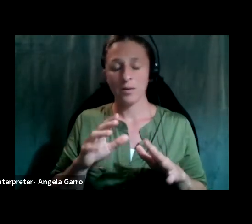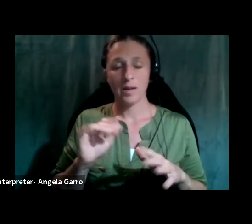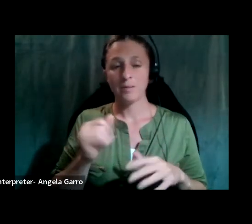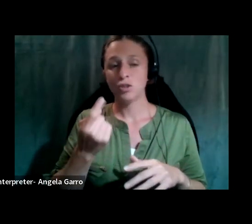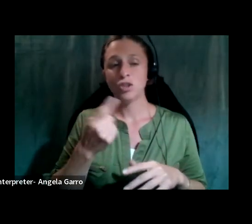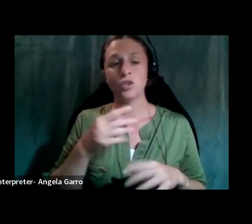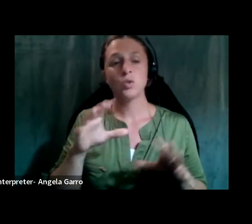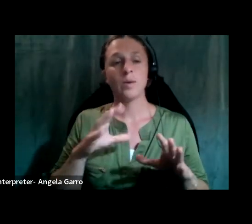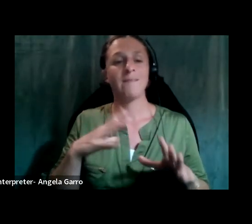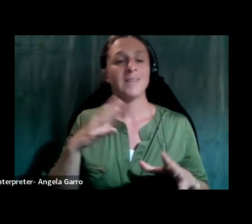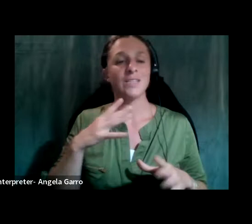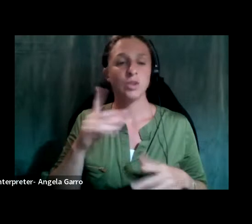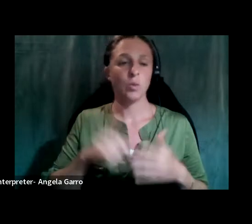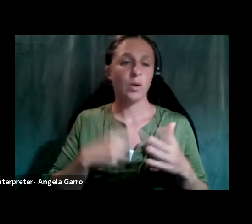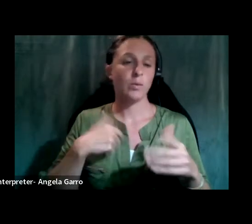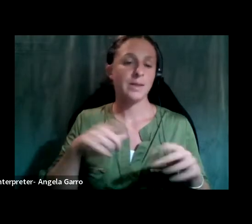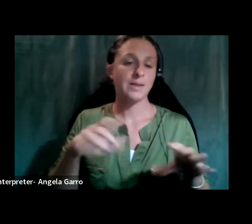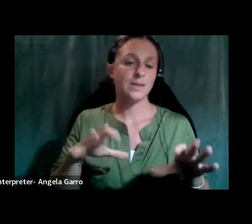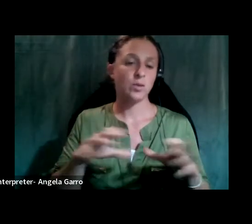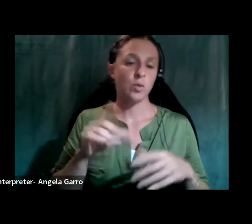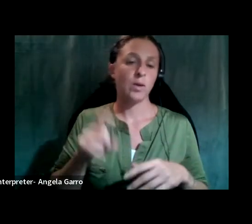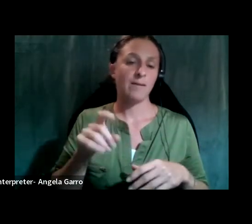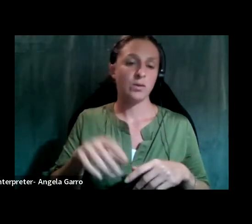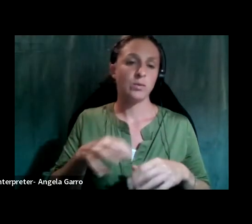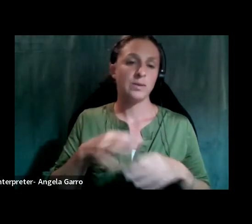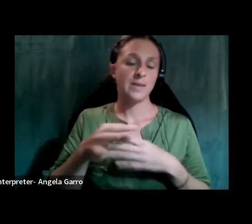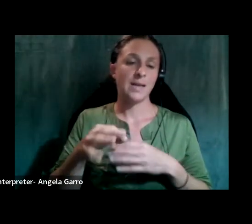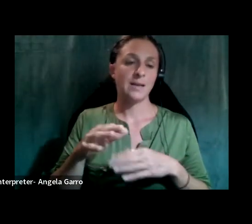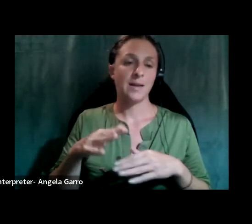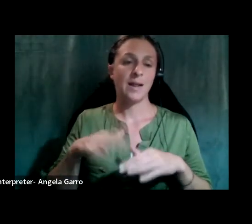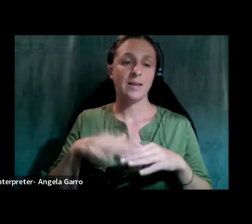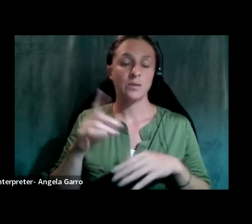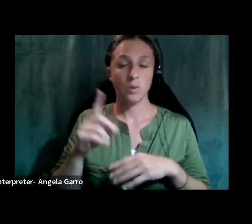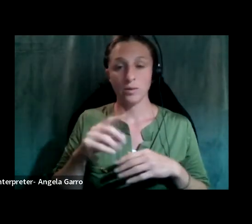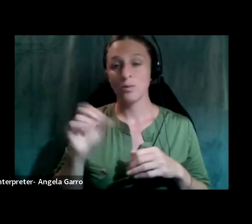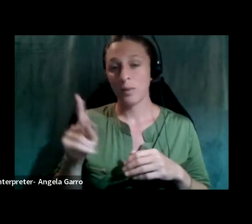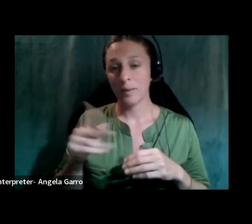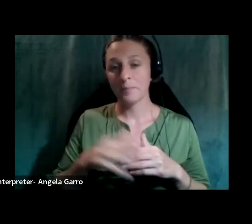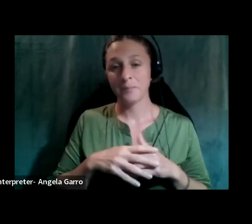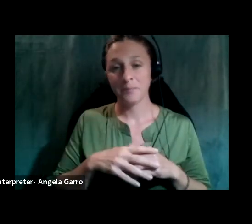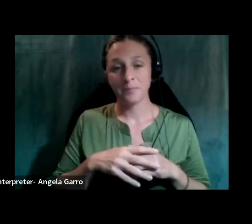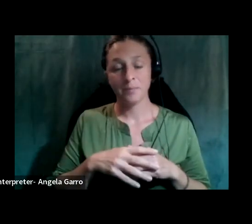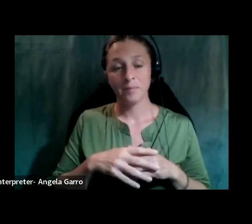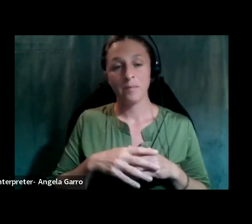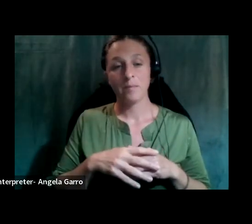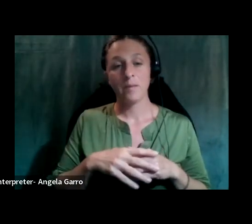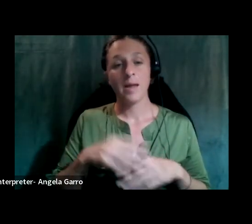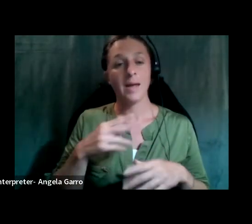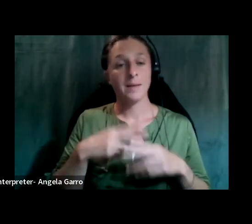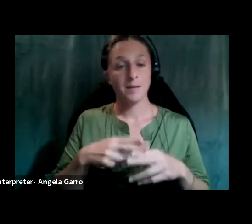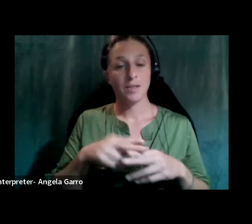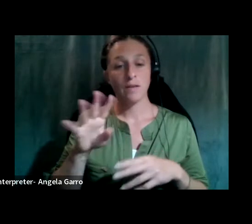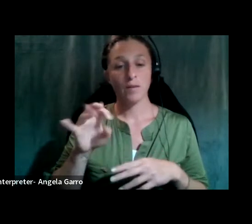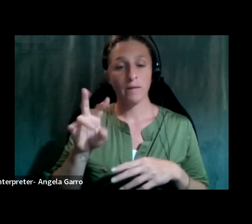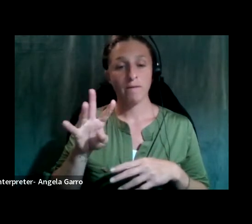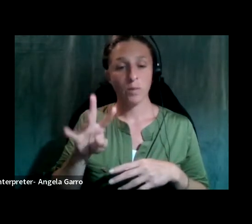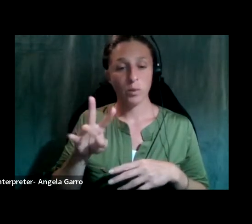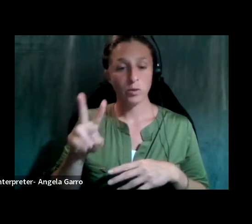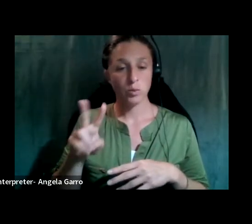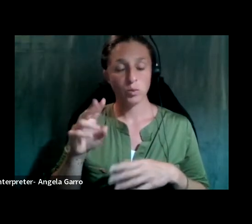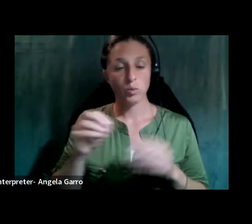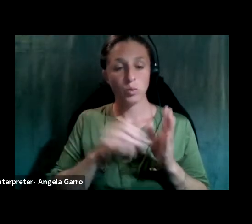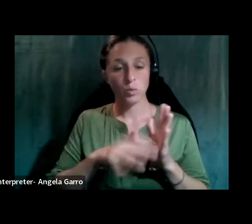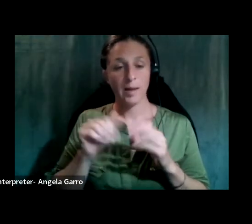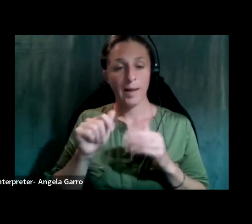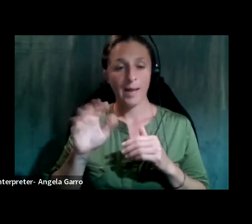doing officially what we have to Yeah, do. we have to extend at least Yeah. once. So we're extending. Yeah. Okay. Okay. All right. So I know, so I mentioned that 442 students at Aragon, and